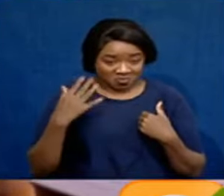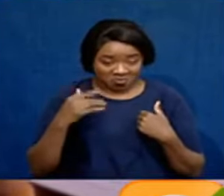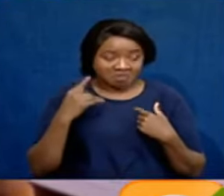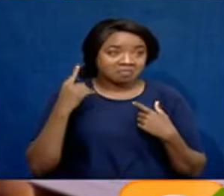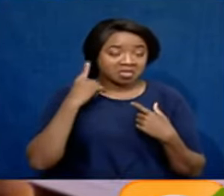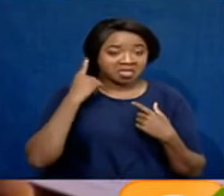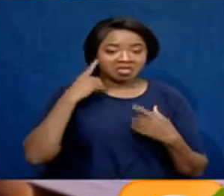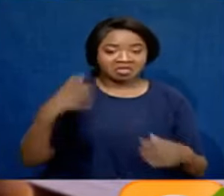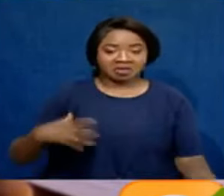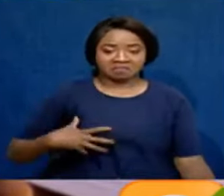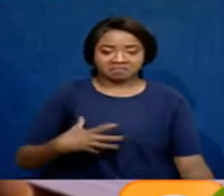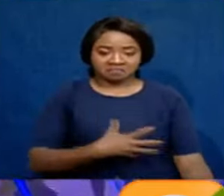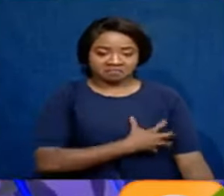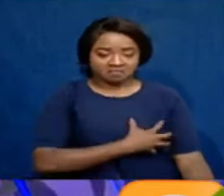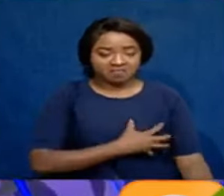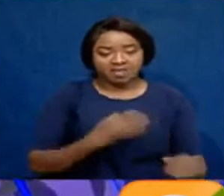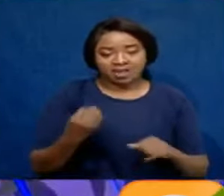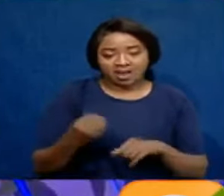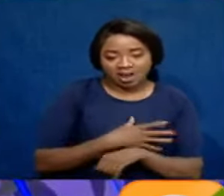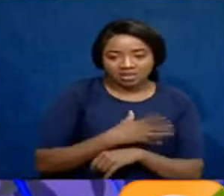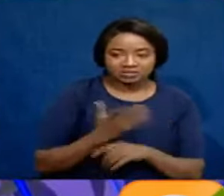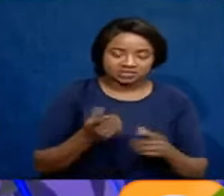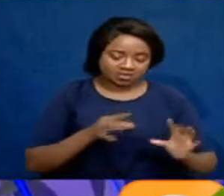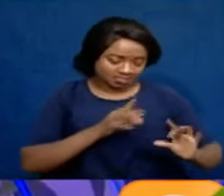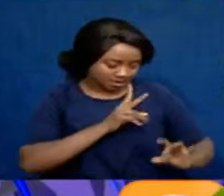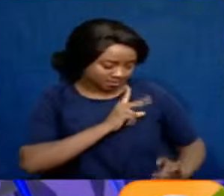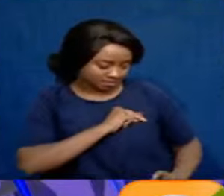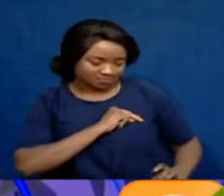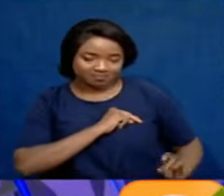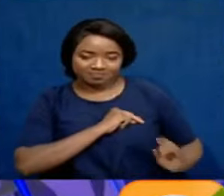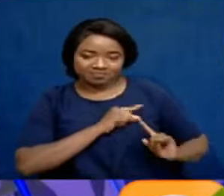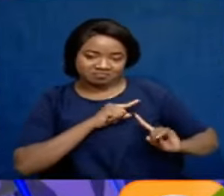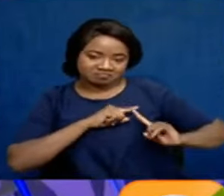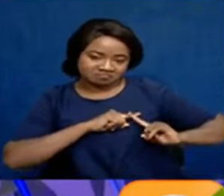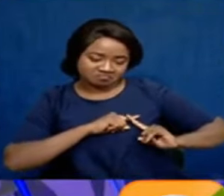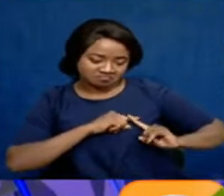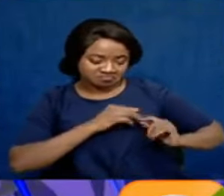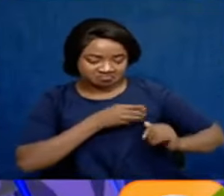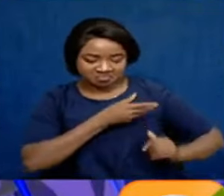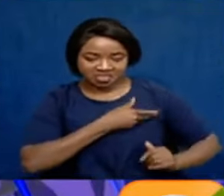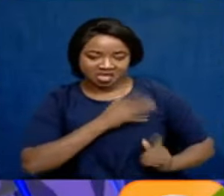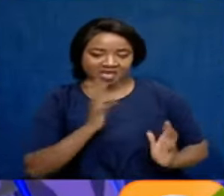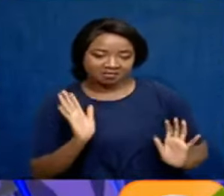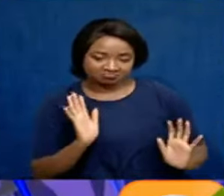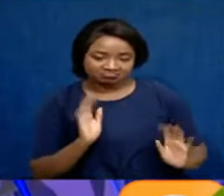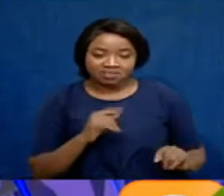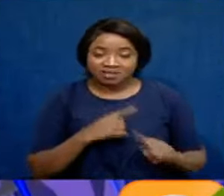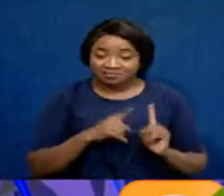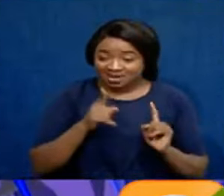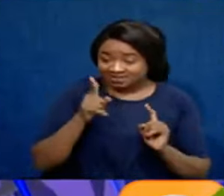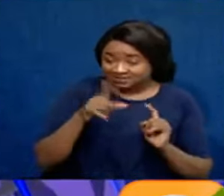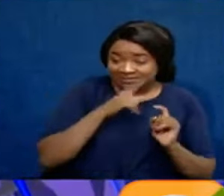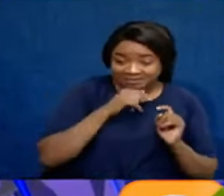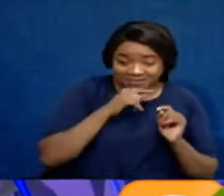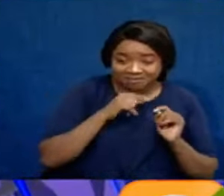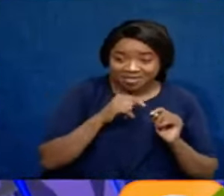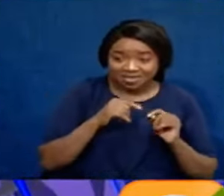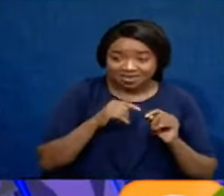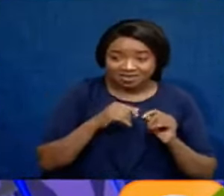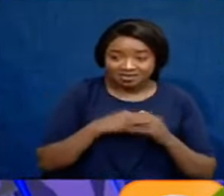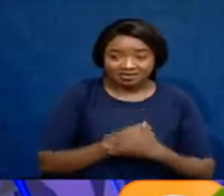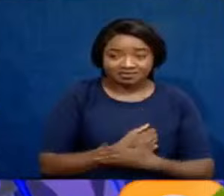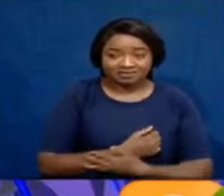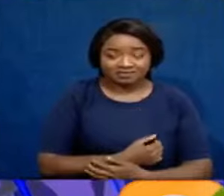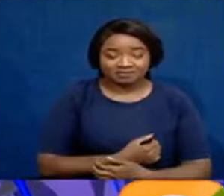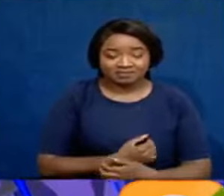about breast cancer awareness and we put on the ribbons, but where men are concerned, this is really the first time I'm personally